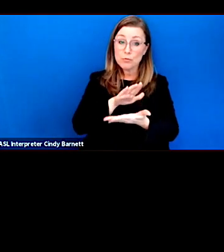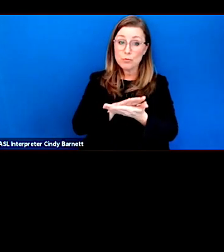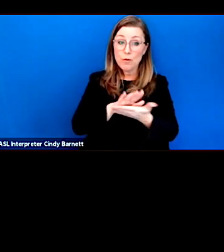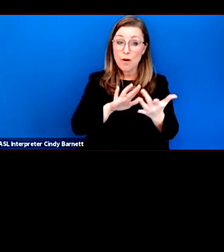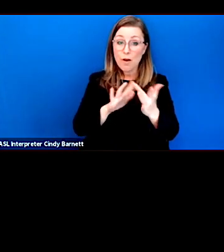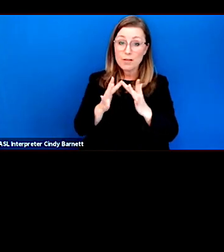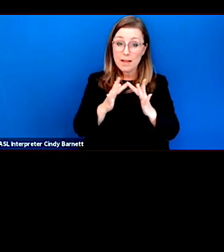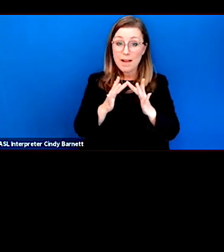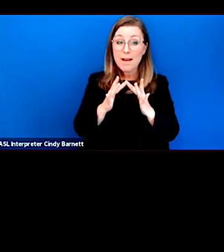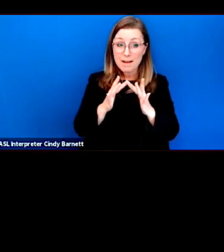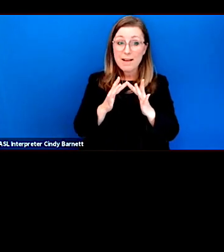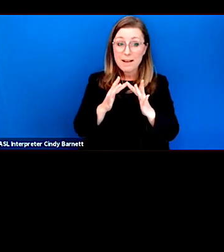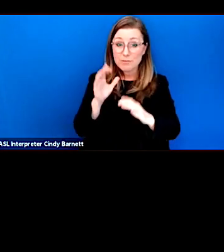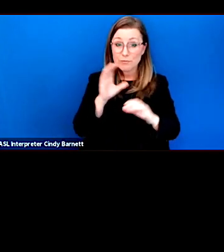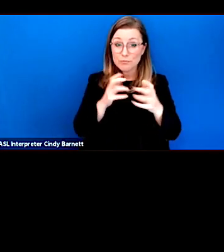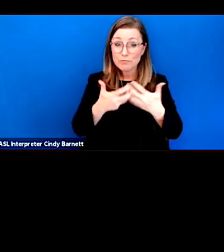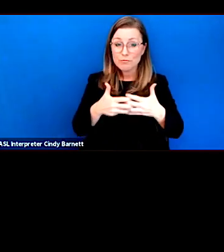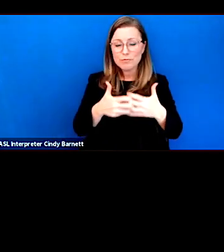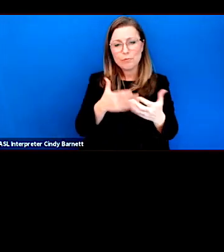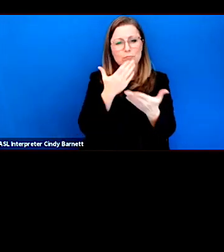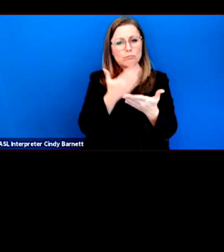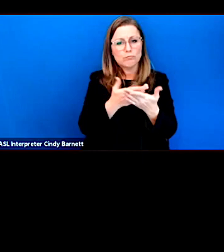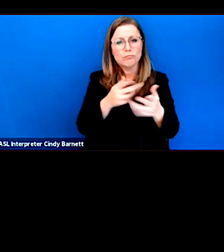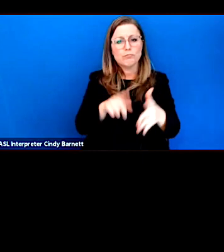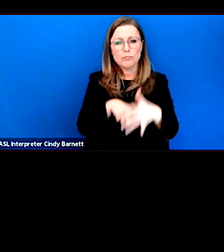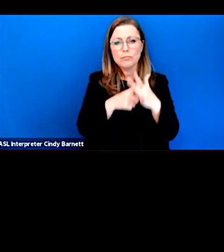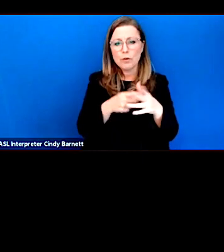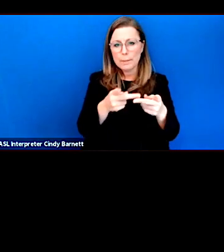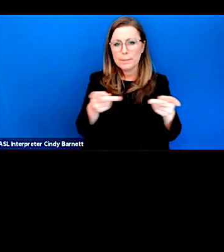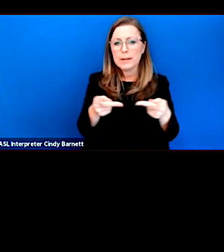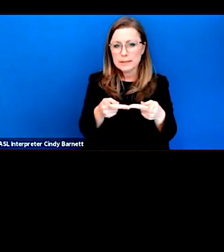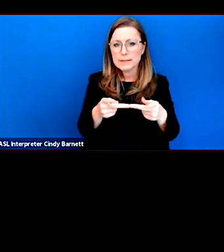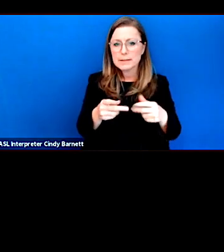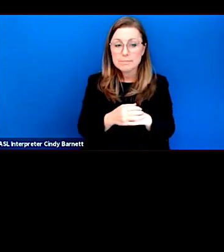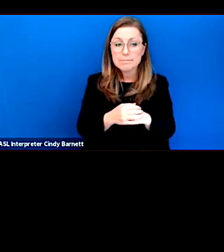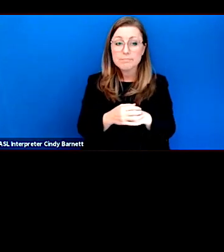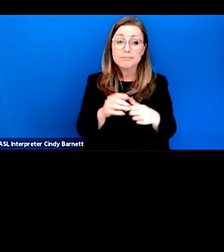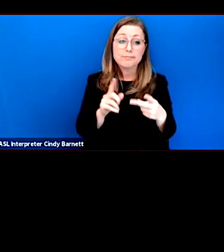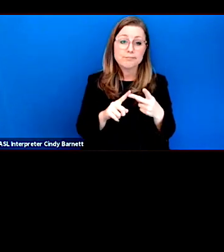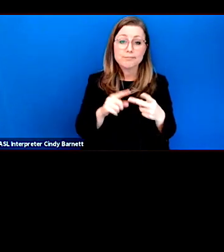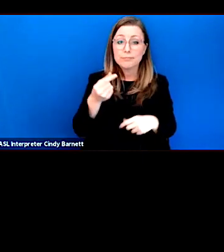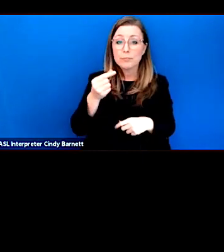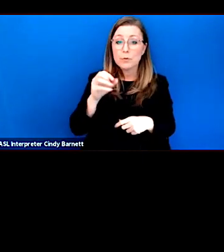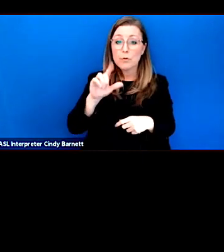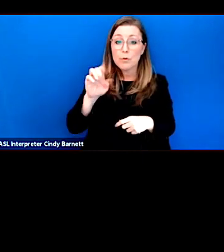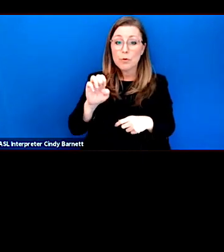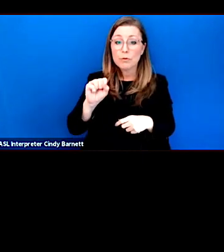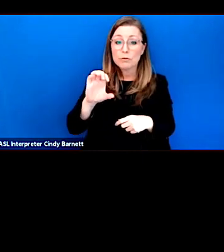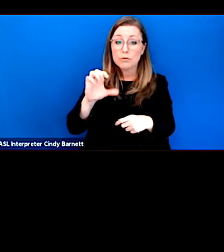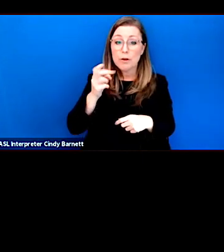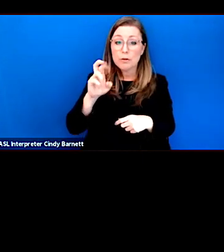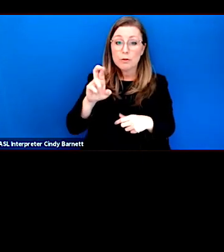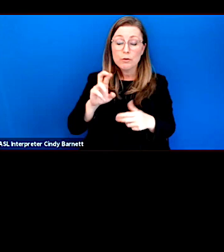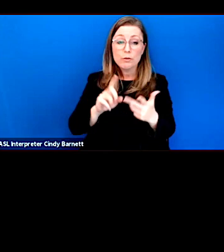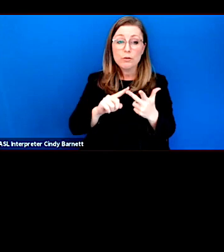good place to start for literature searches. Google Scholar, JSTOR, and ERIC serve a